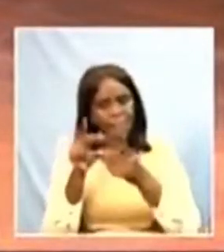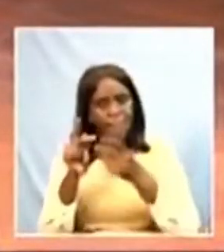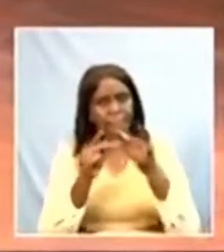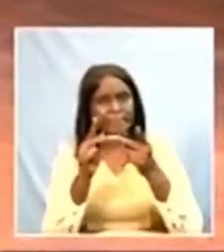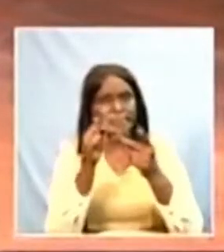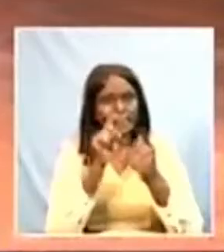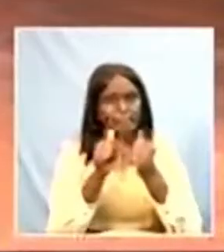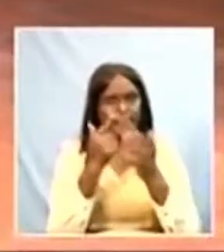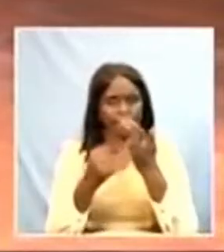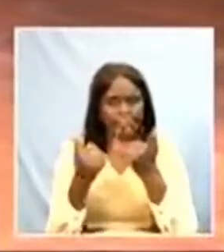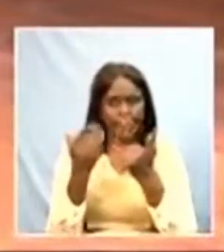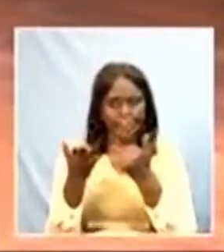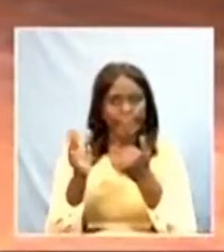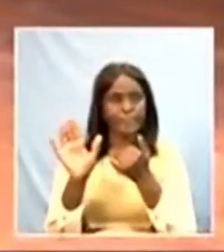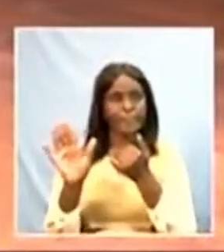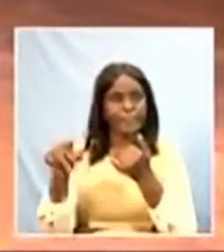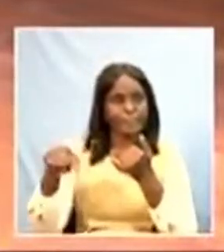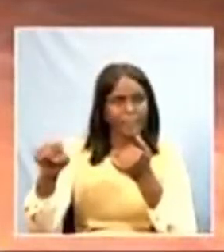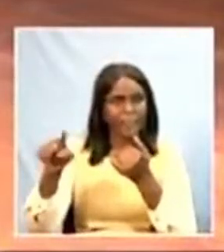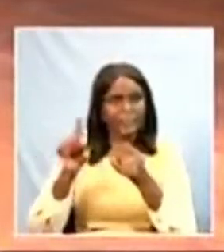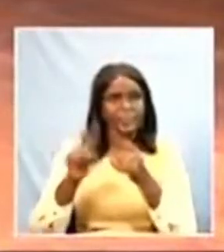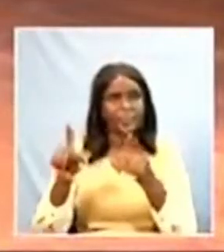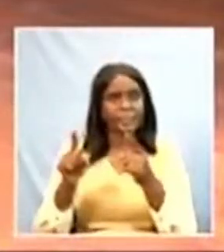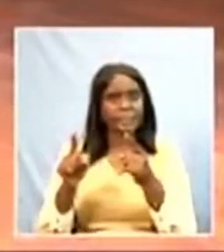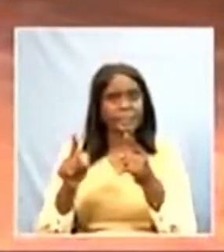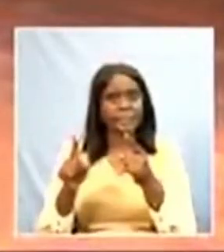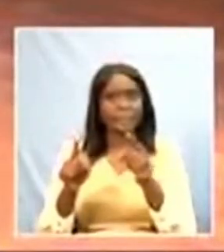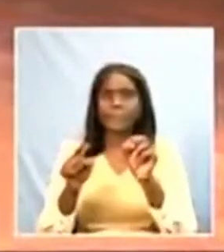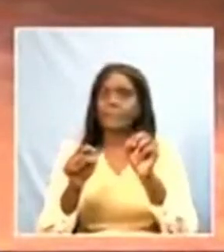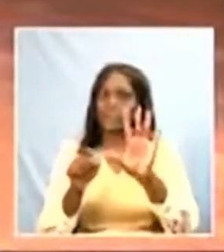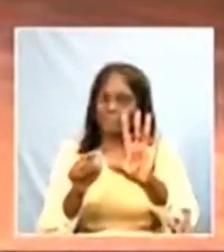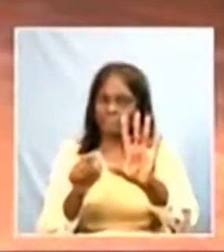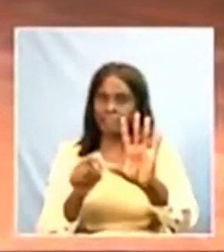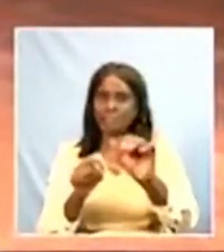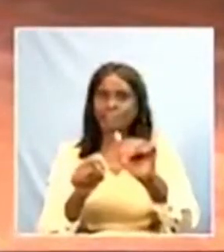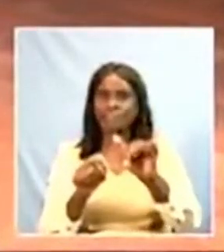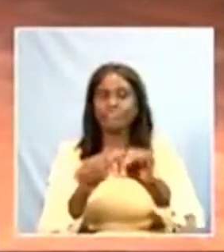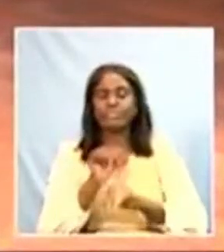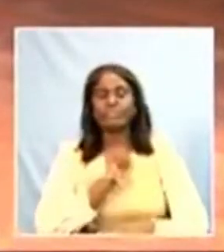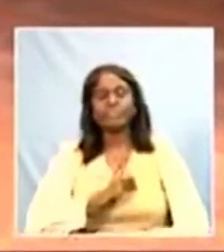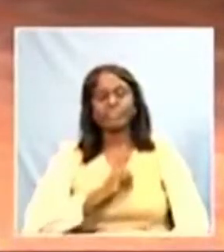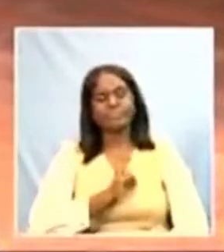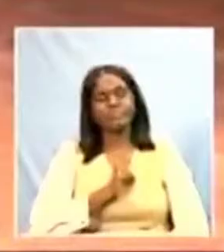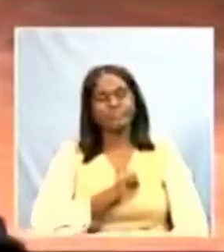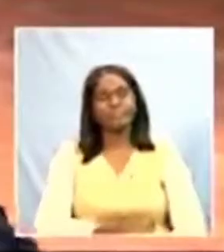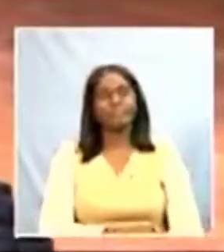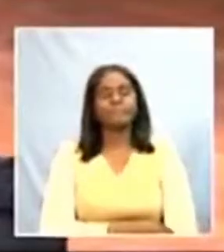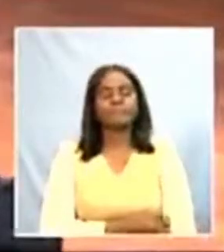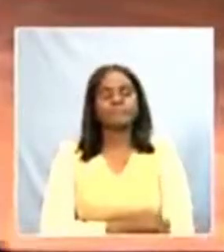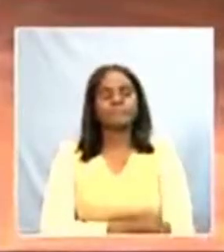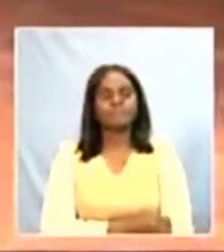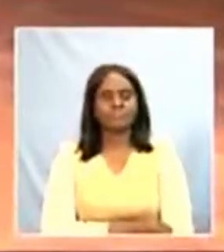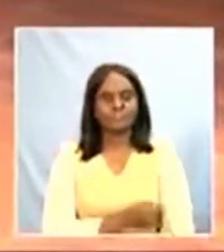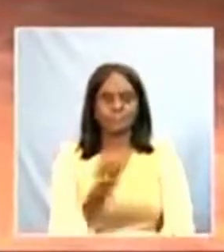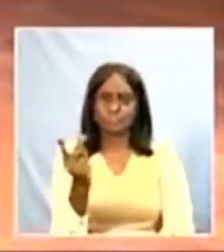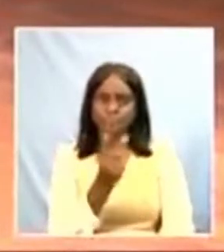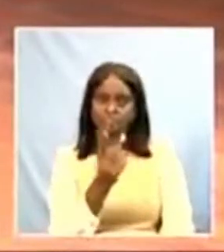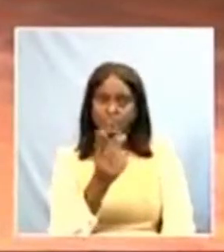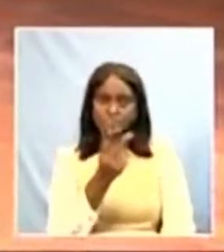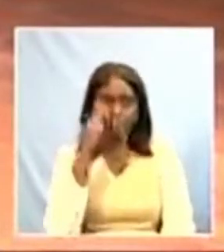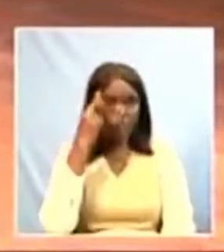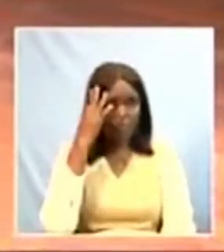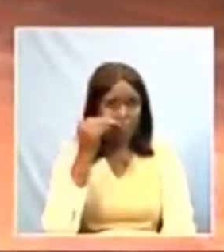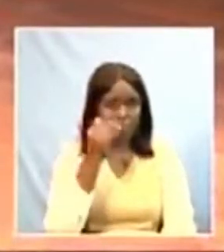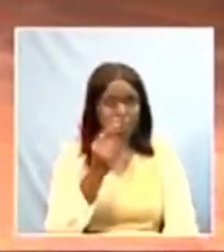are currently ongoing. But okay, yes, yes. So the two reasons